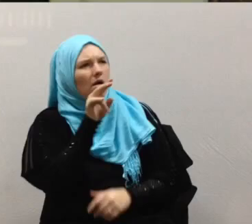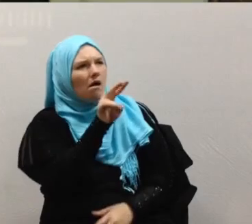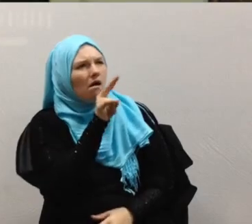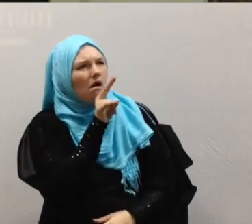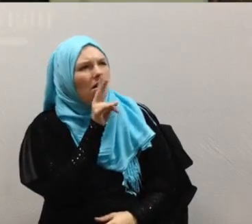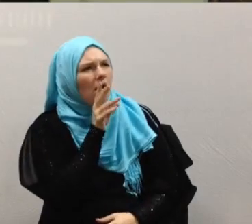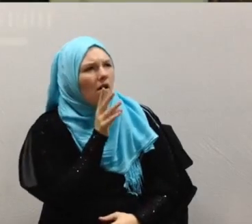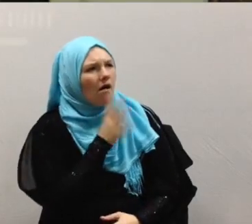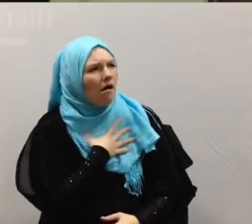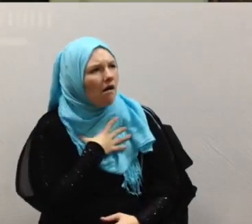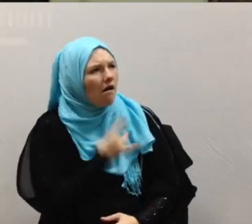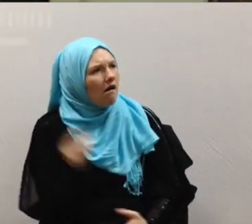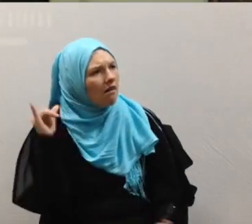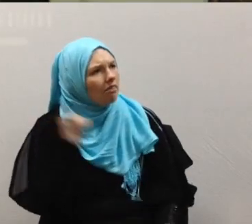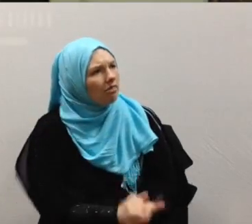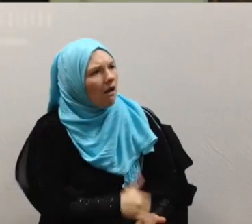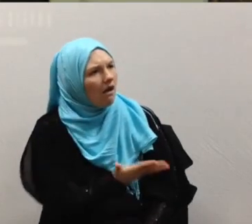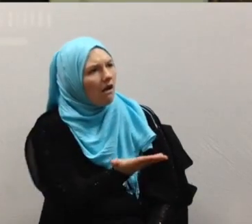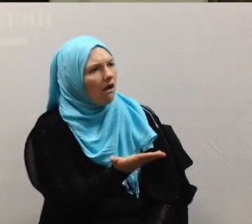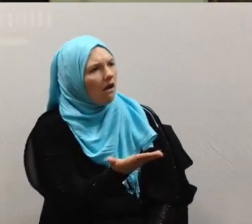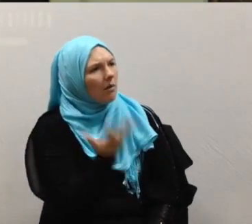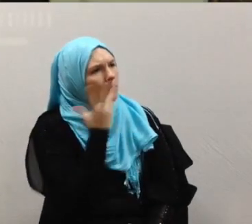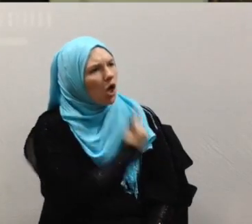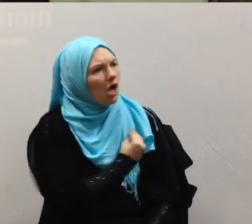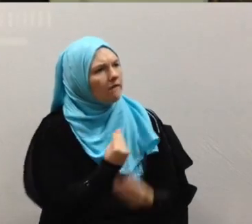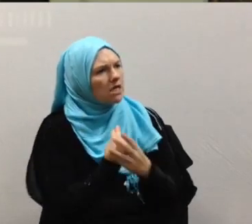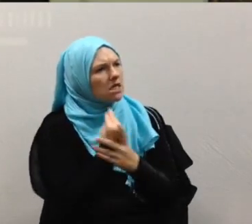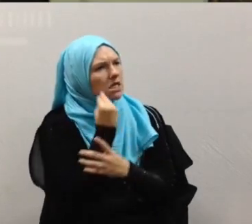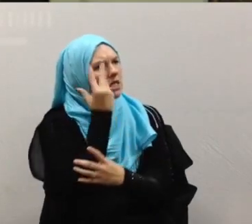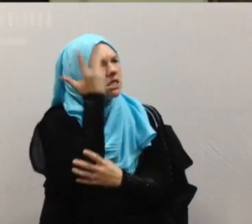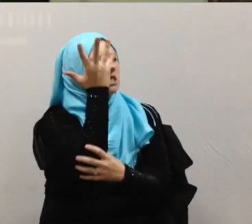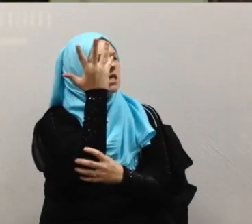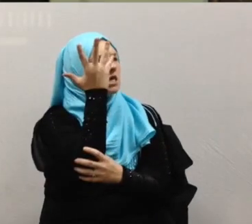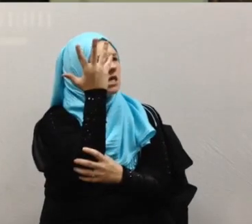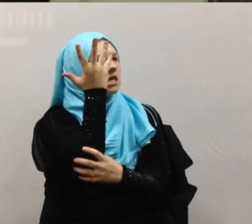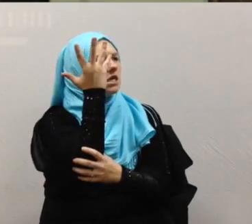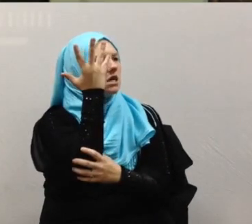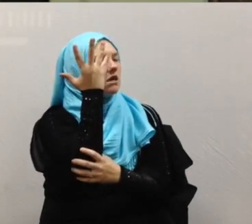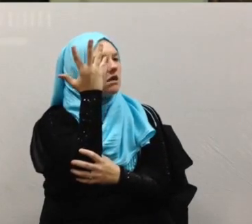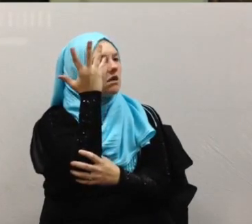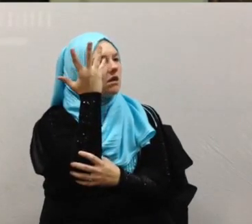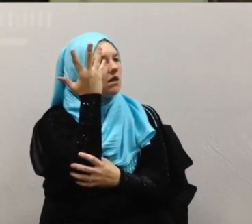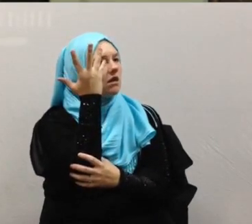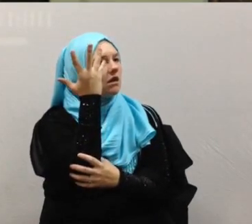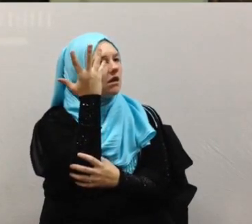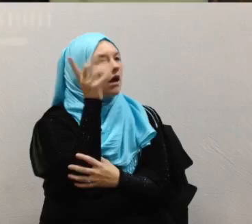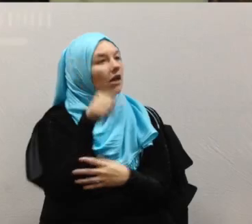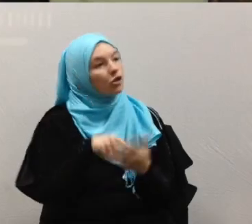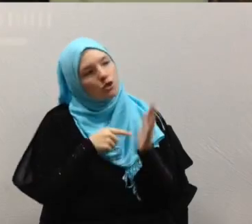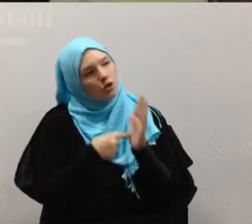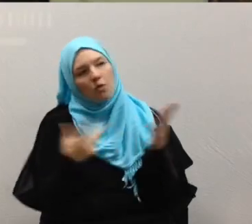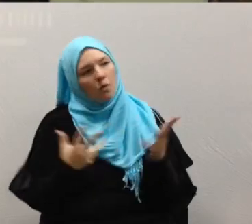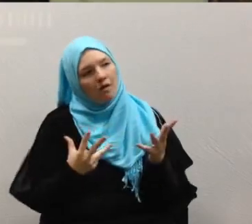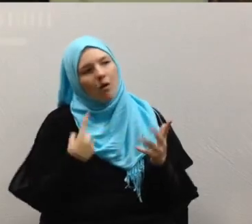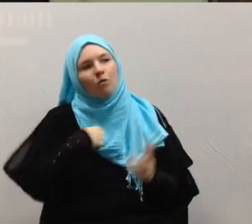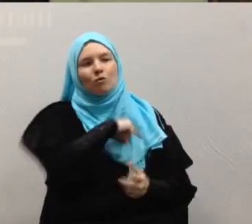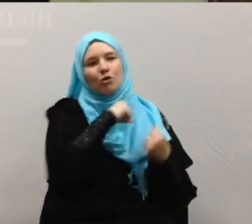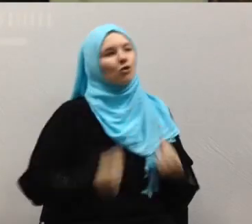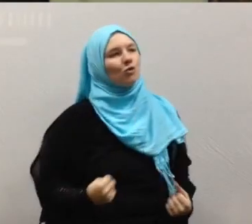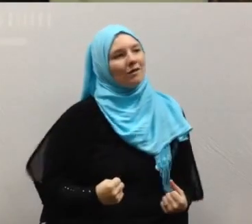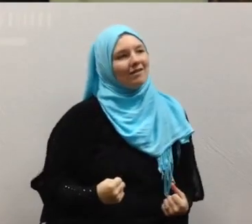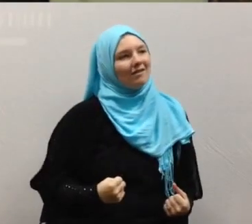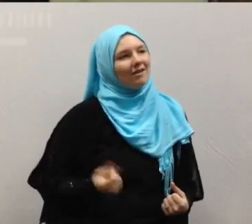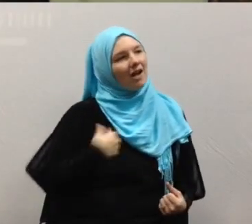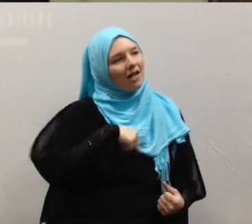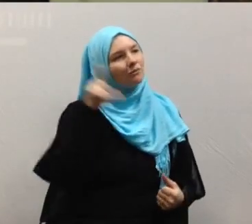they are the source of annoyment to the disbelievers. What is the Quran talking about? The Quran is talking about the companions,